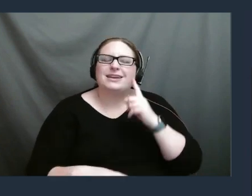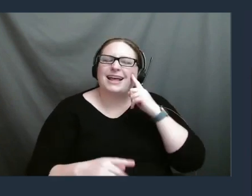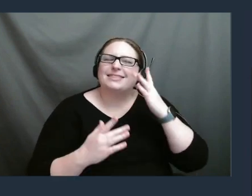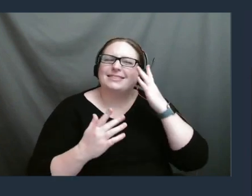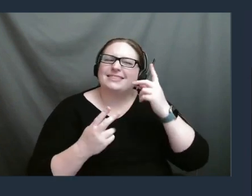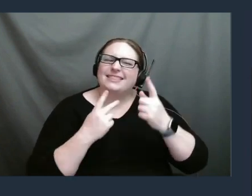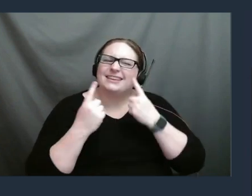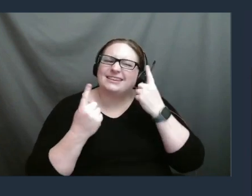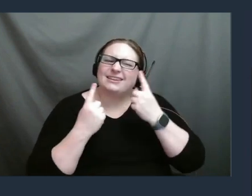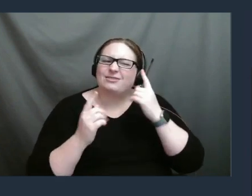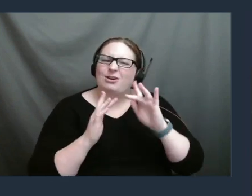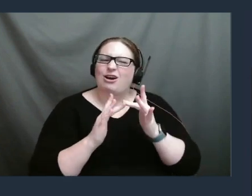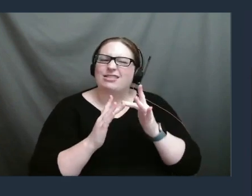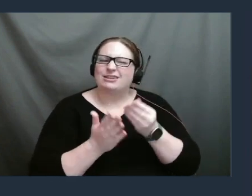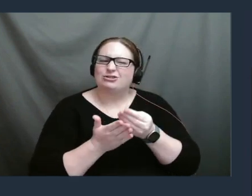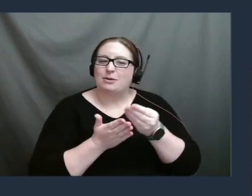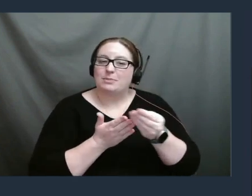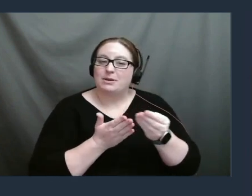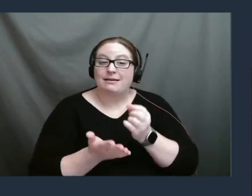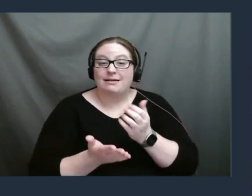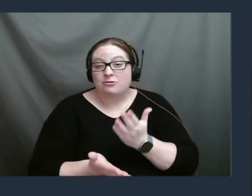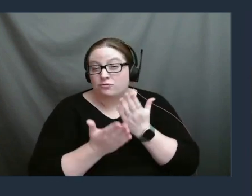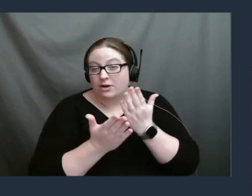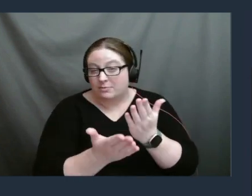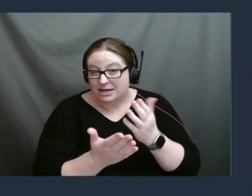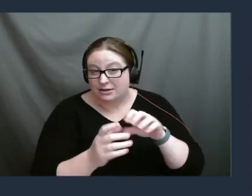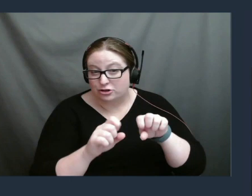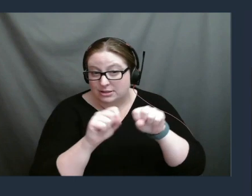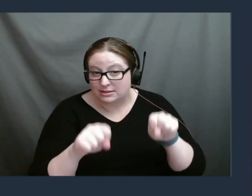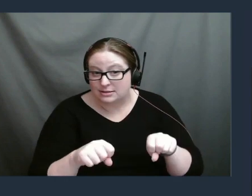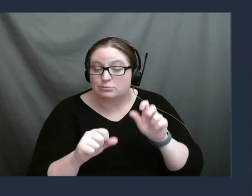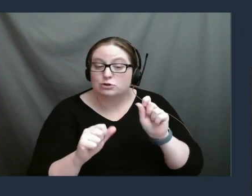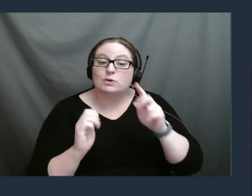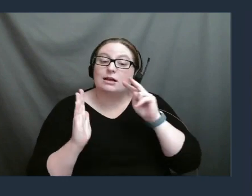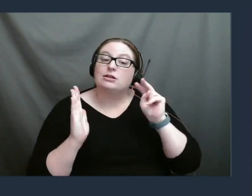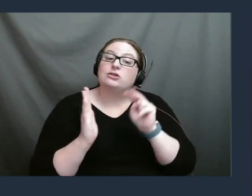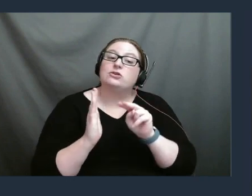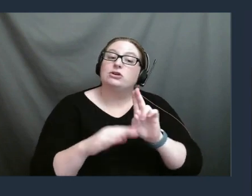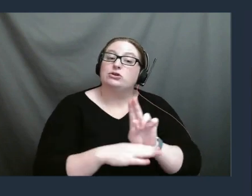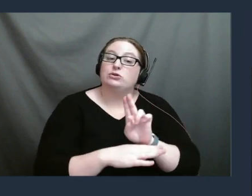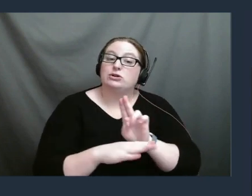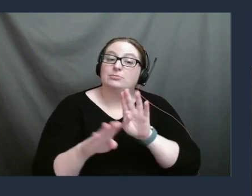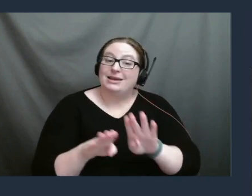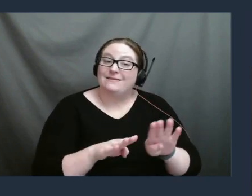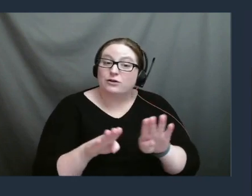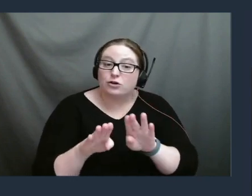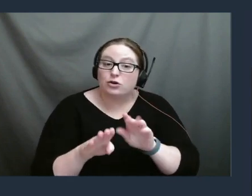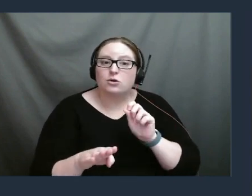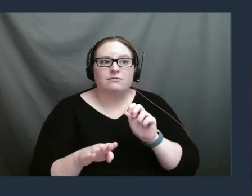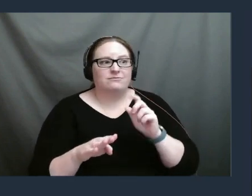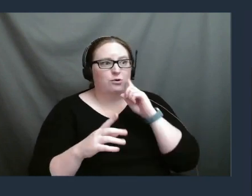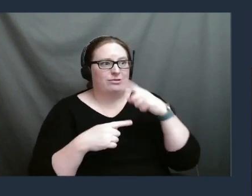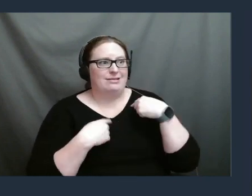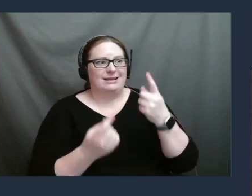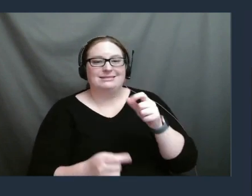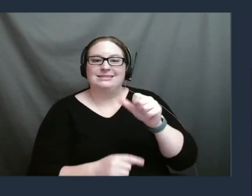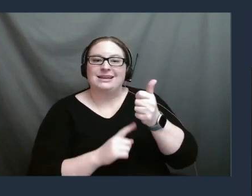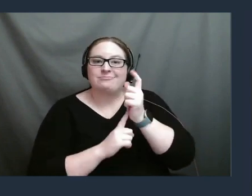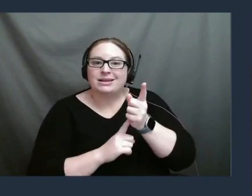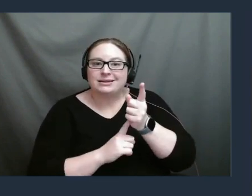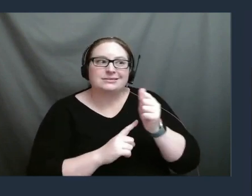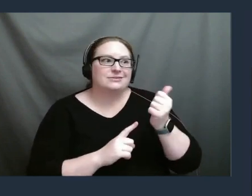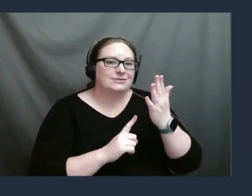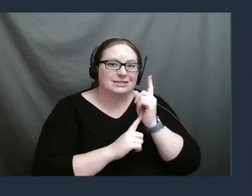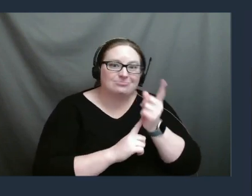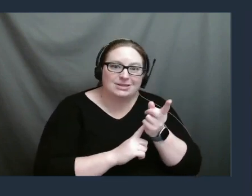case and recommendation systems in there, where you can look at user behavior over the last 10 minutes or the last 15 minutes and